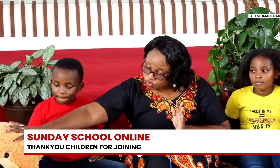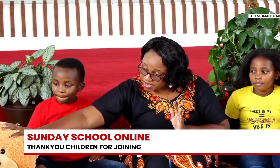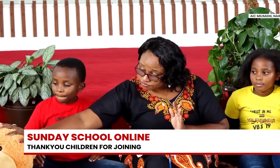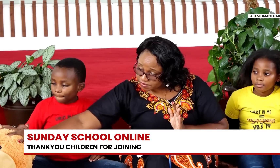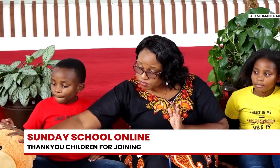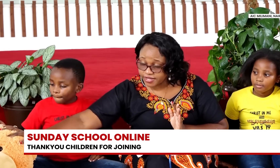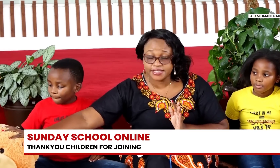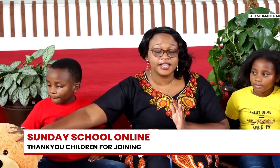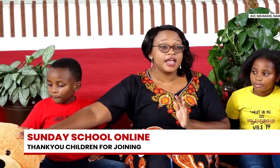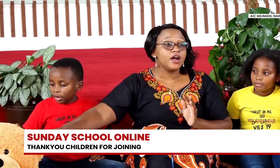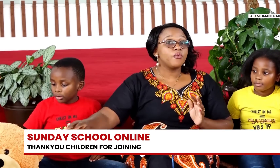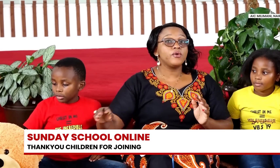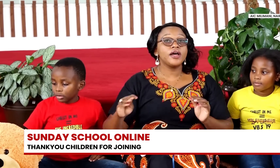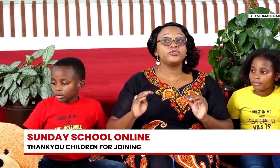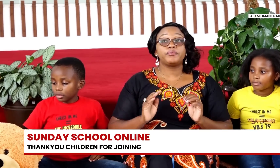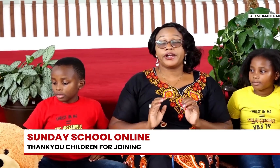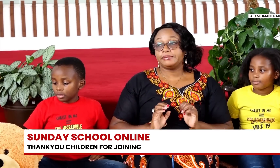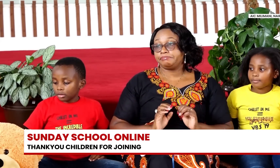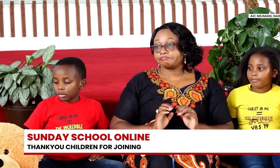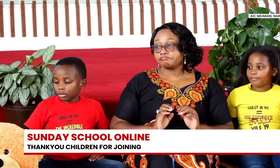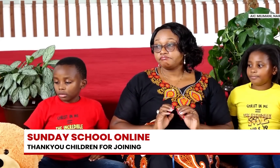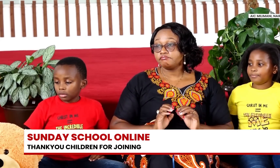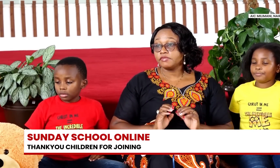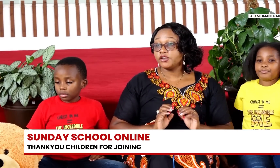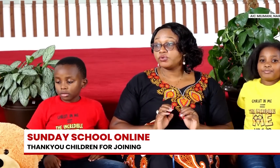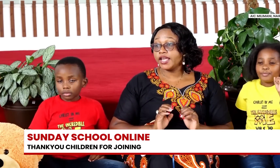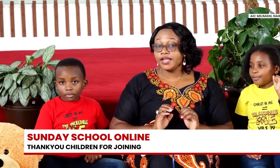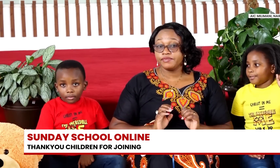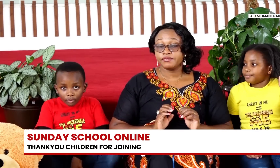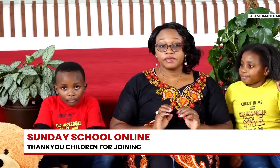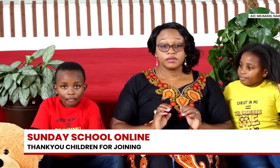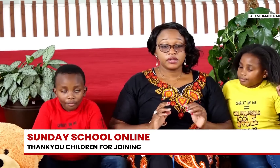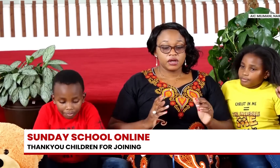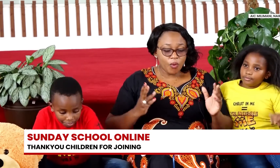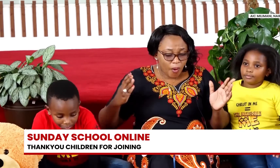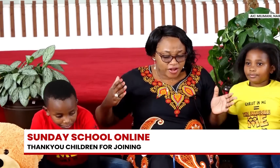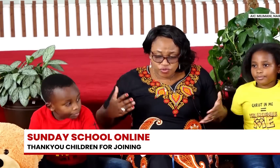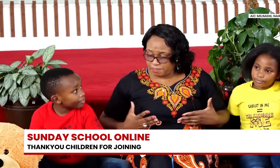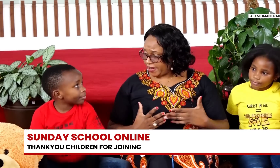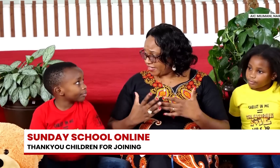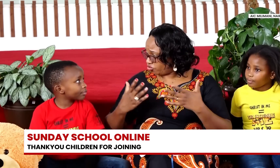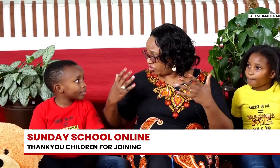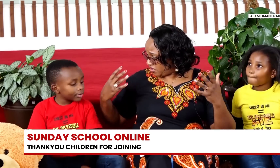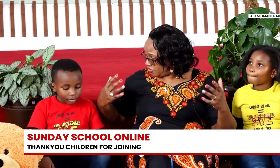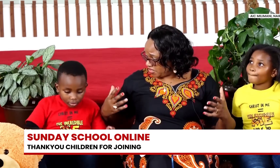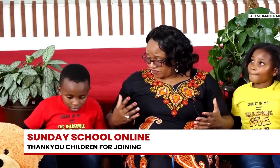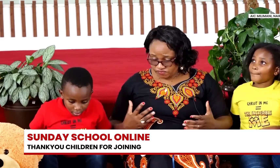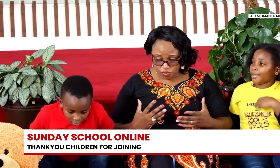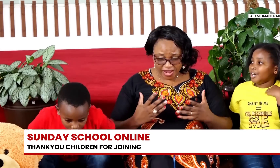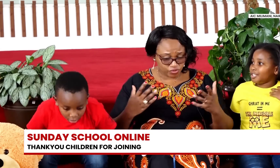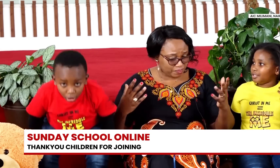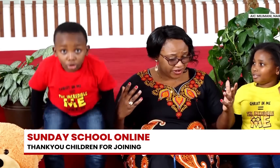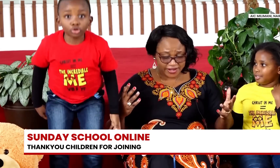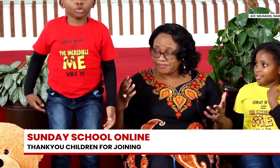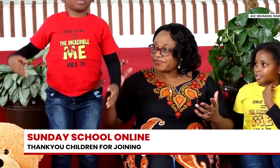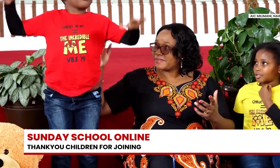Thank you so much for being with us. We want to pray. And today, why do we pray, children? Tell me.